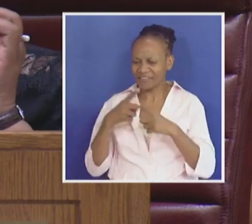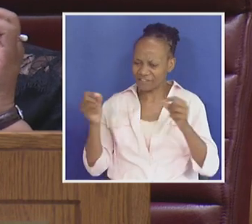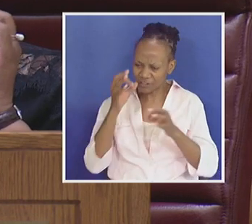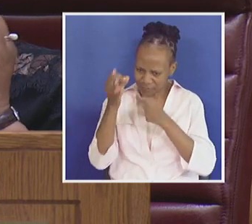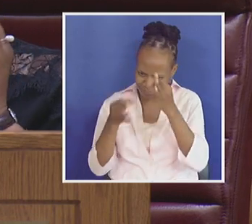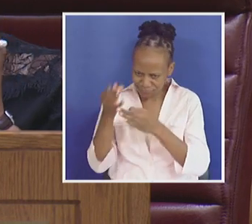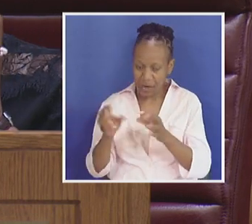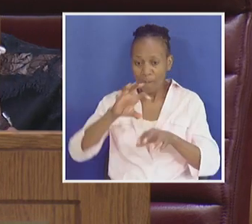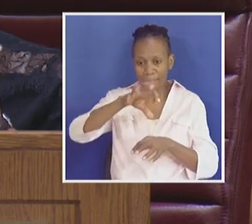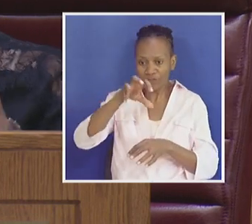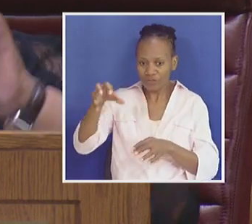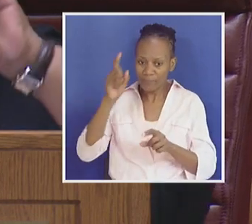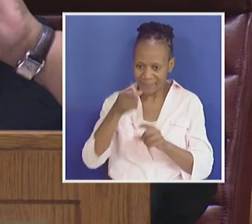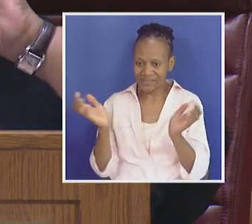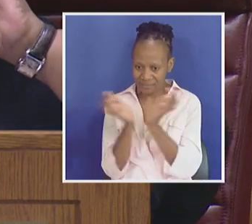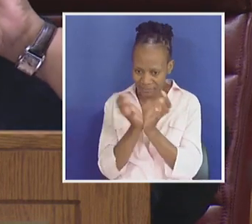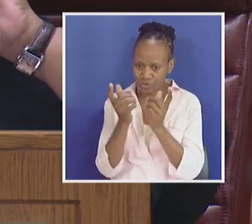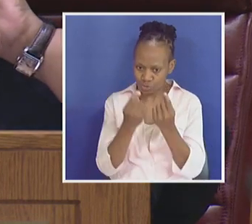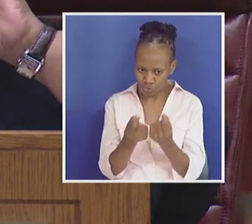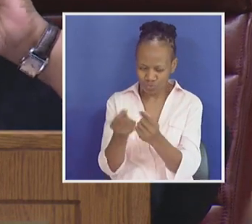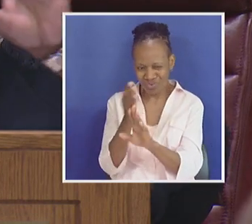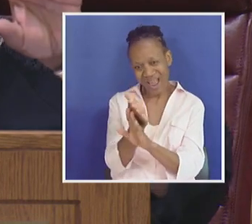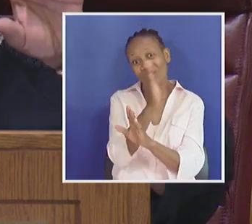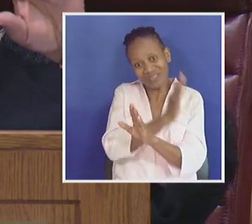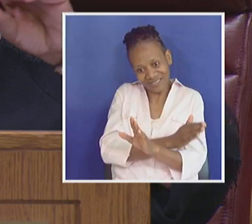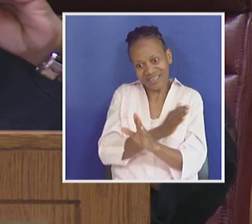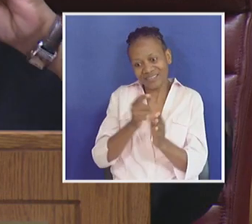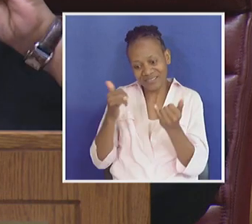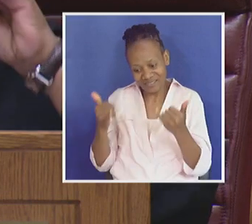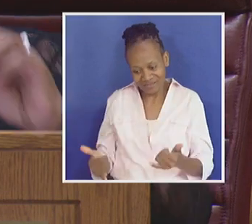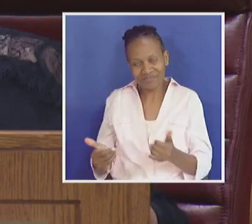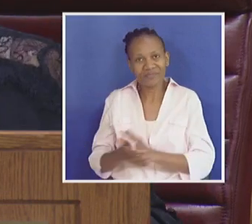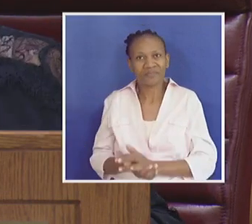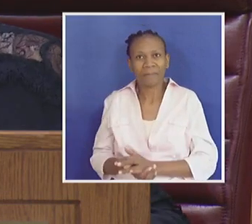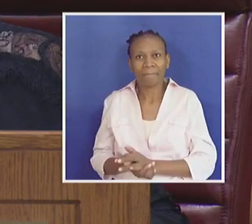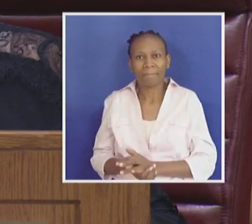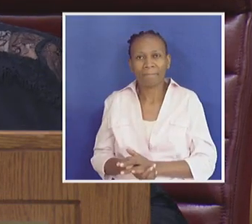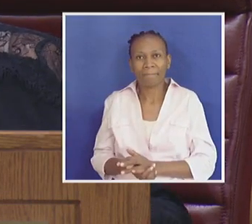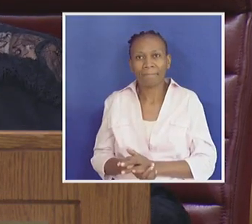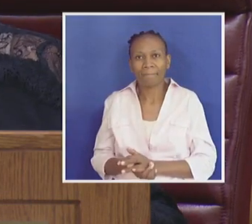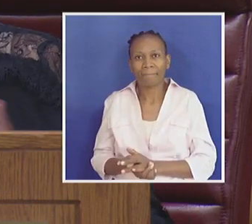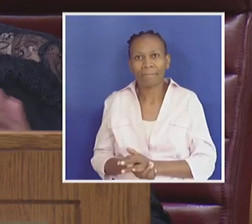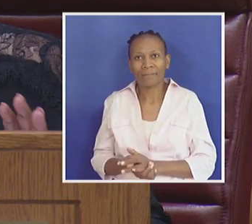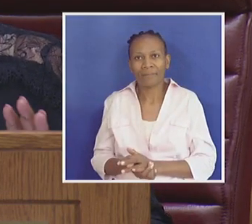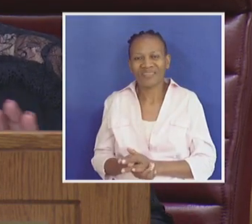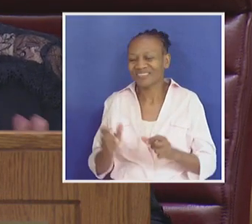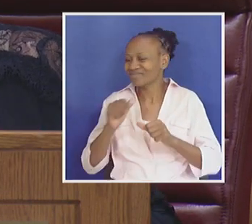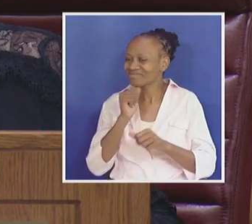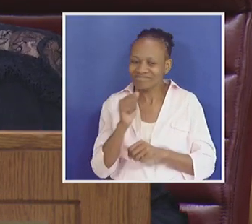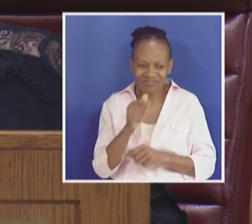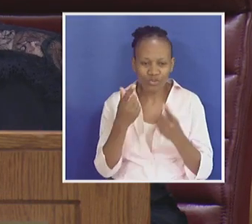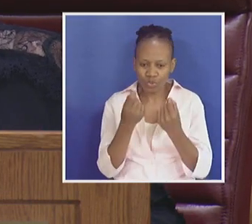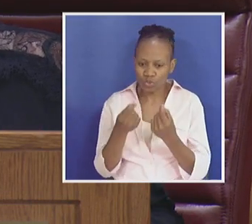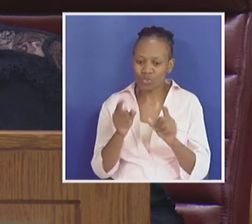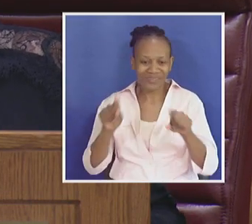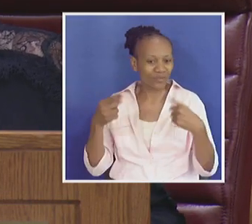provincial delegations must meet. They must disagree there. They must agree there. They must, whatever it is, but